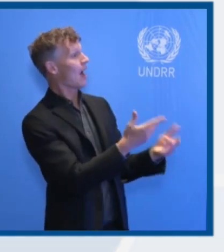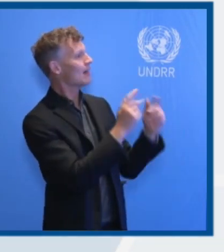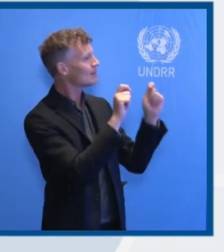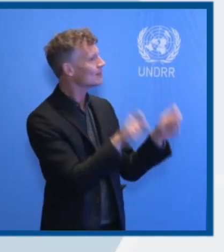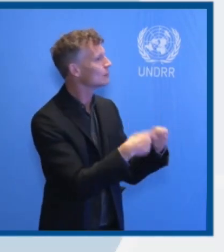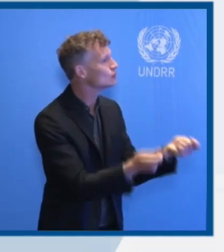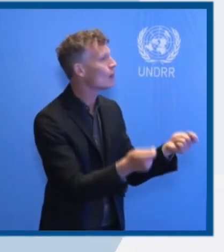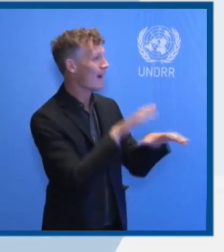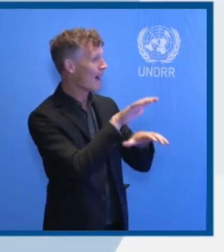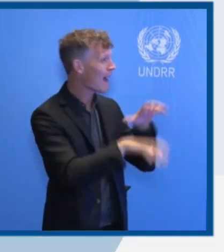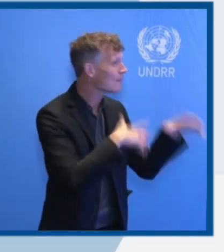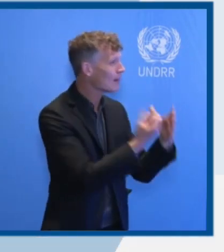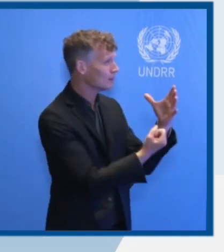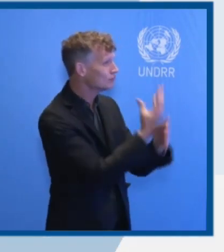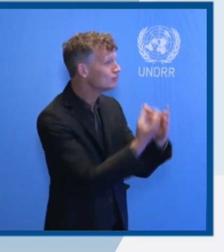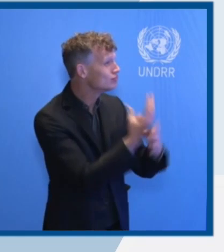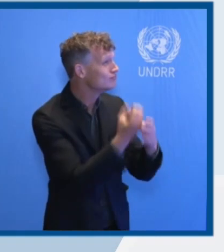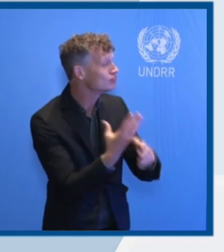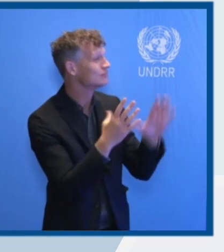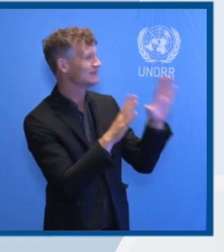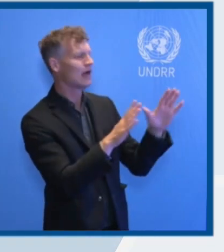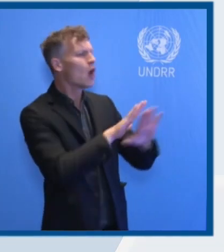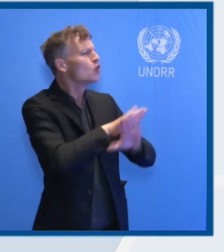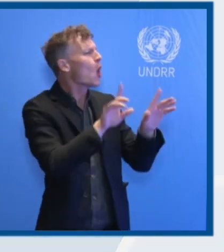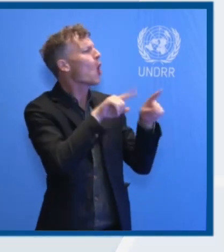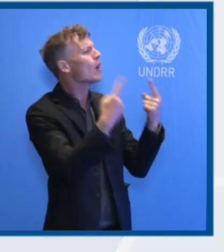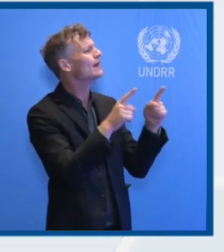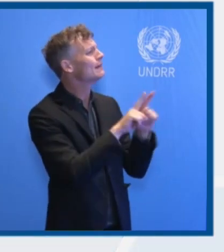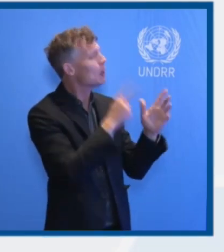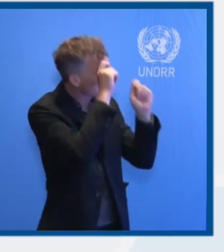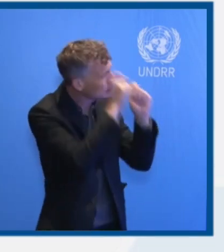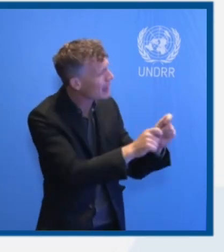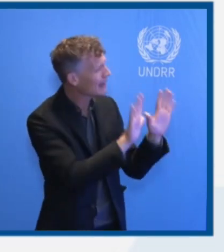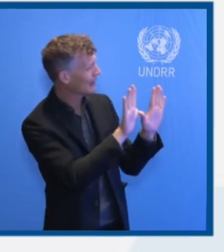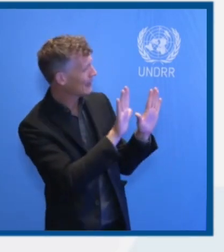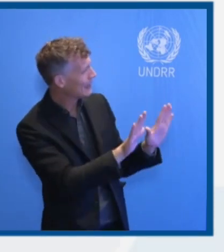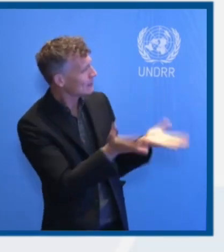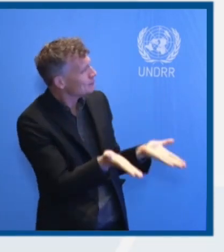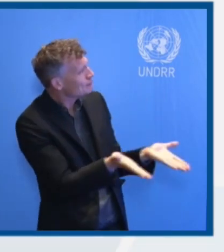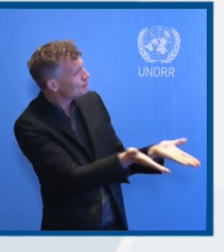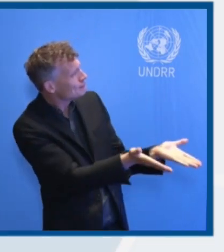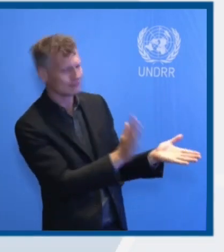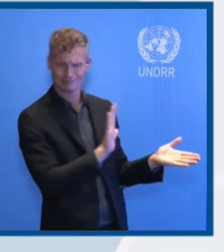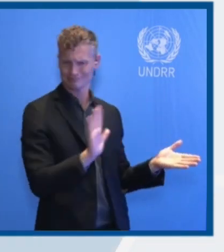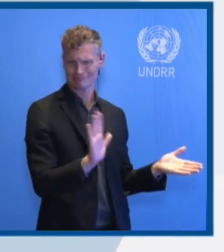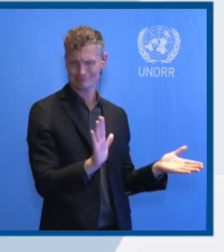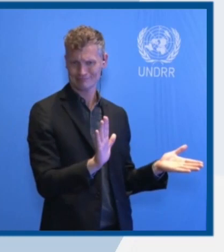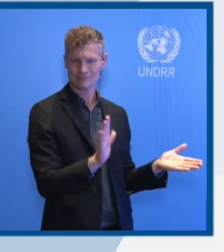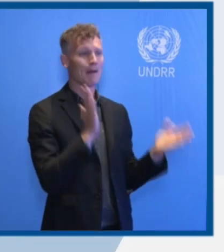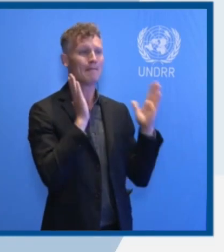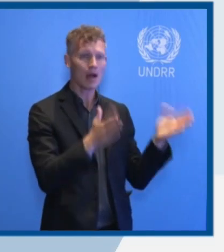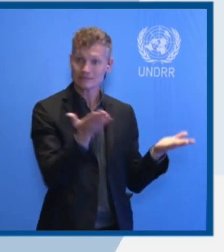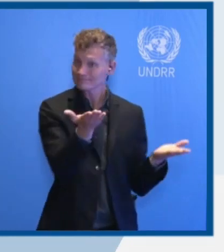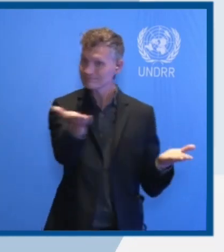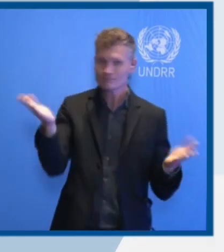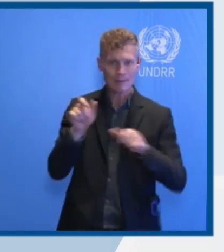about ecosystem conservation and restoration. It's also about effectively working with people in a